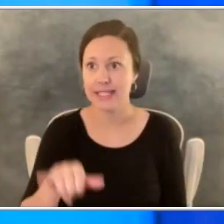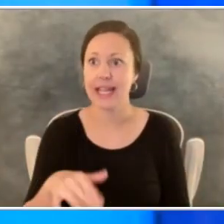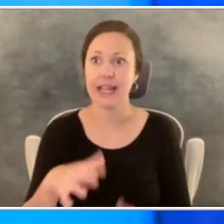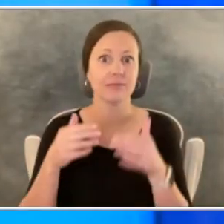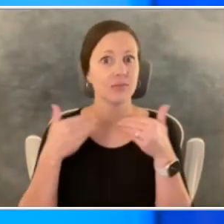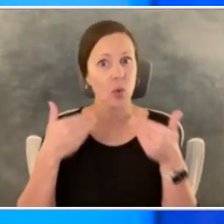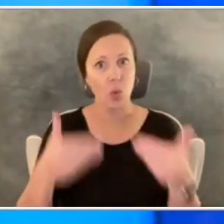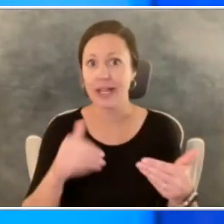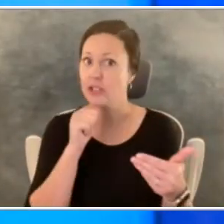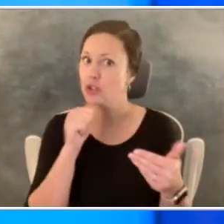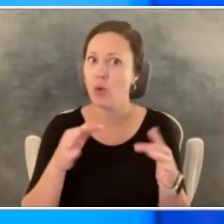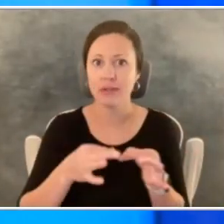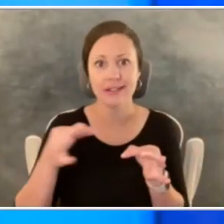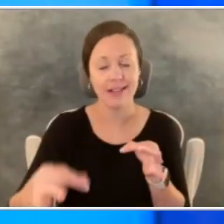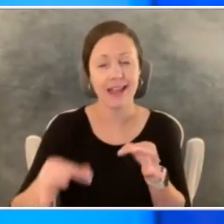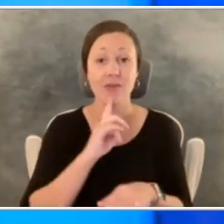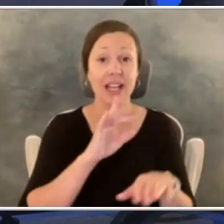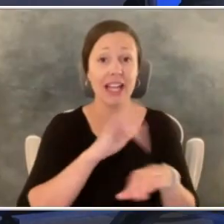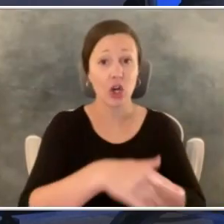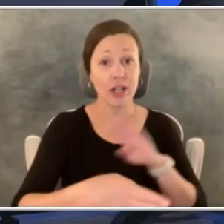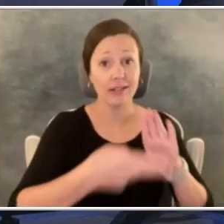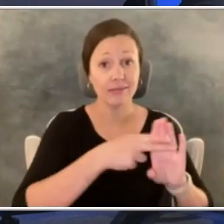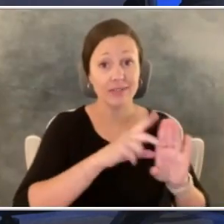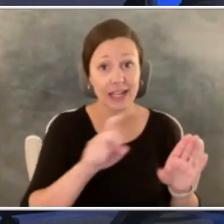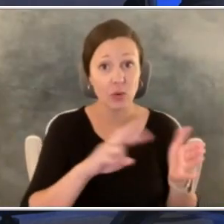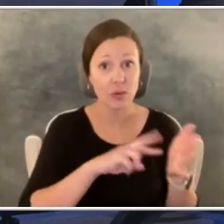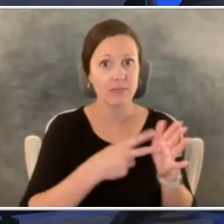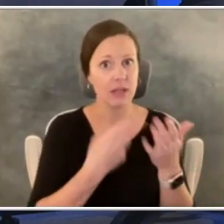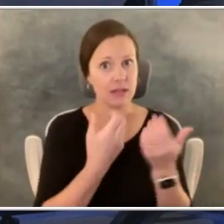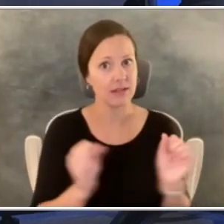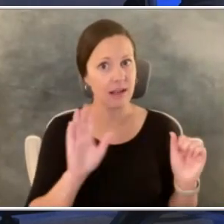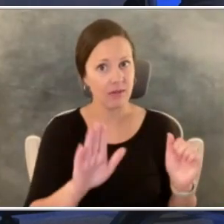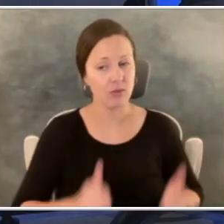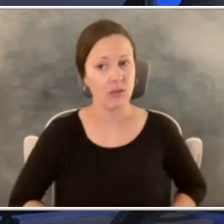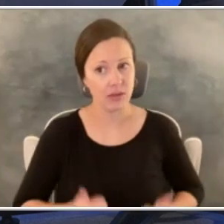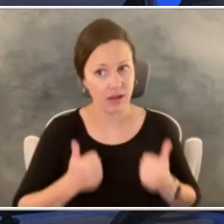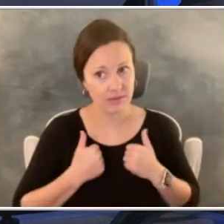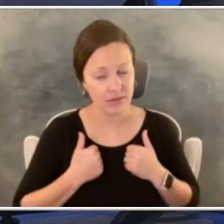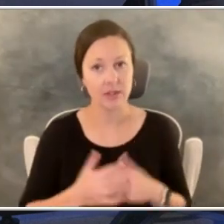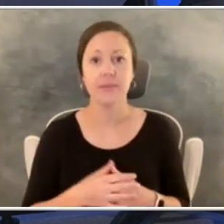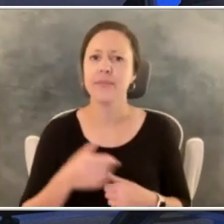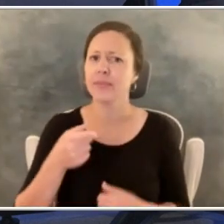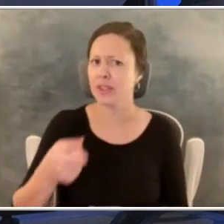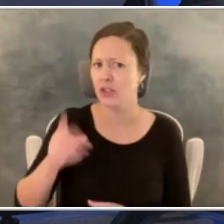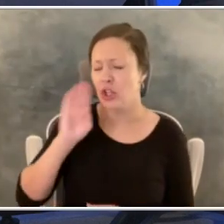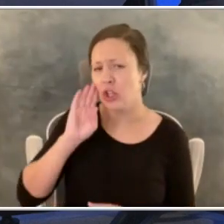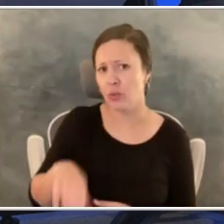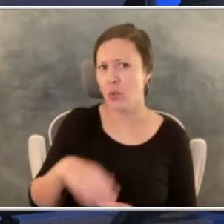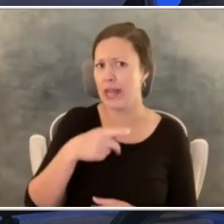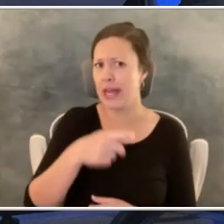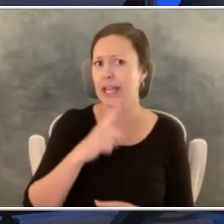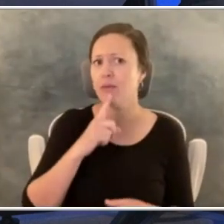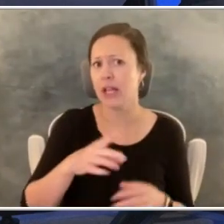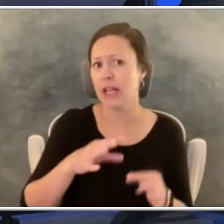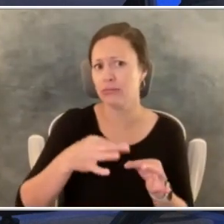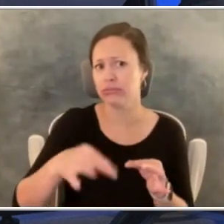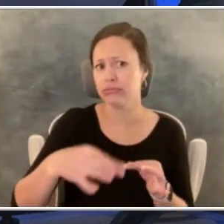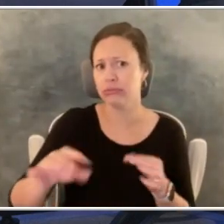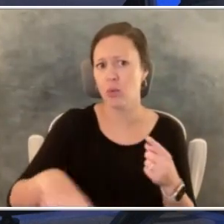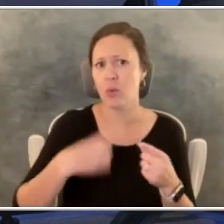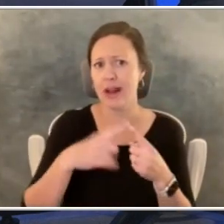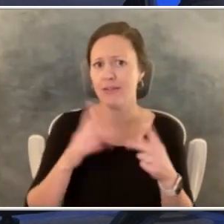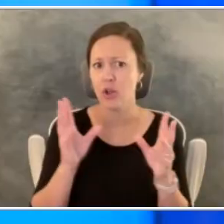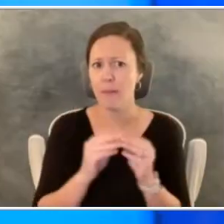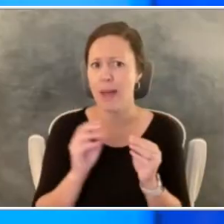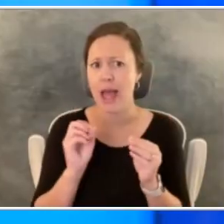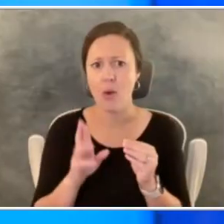early diagnosis means saving your life. So could you tell, though, that Jack had put it off for a while when you met with him? Actually, I think Jack has done a